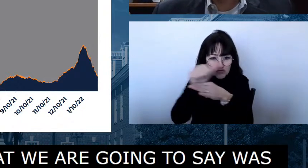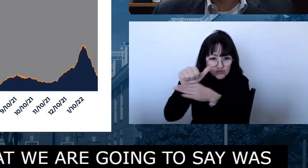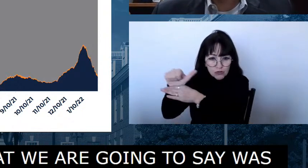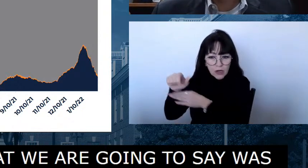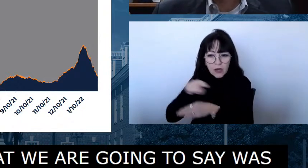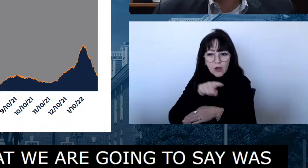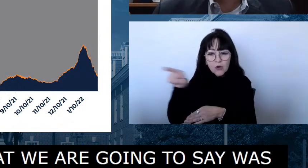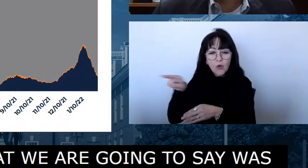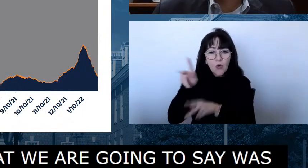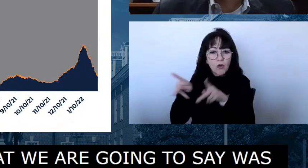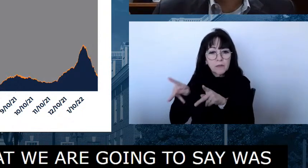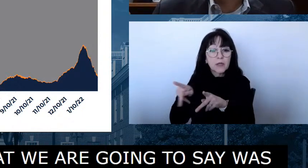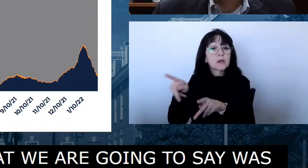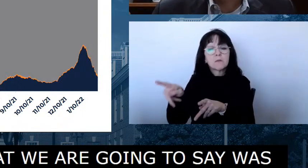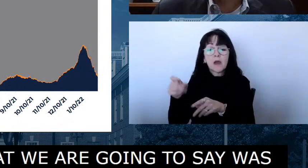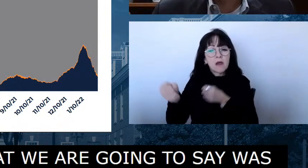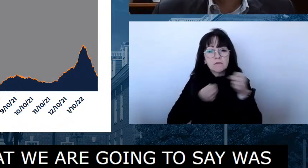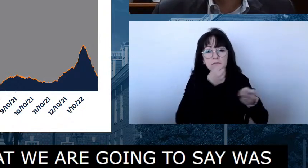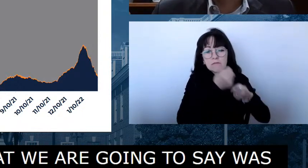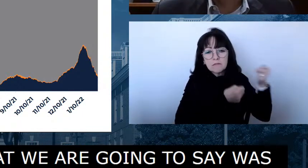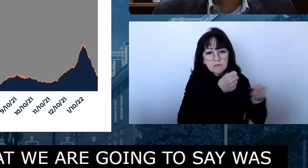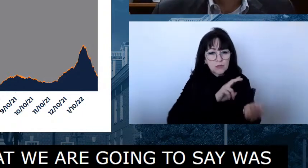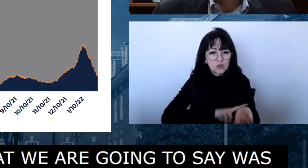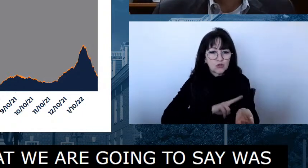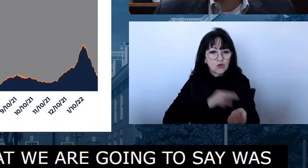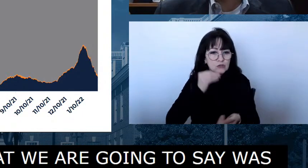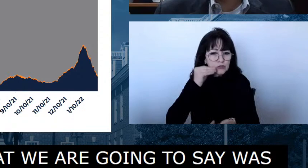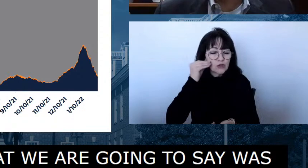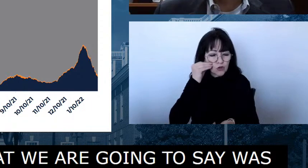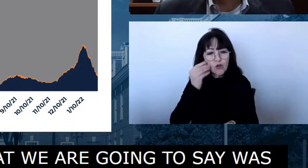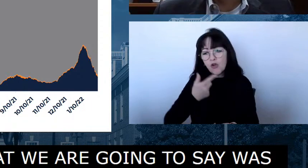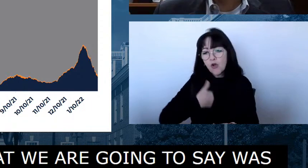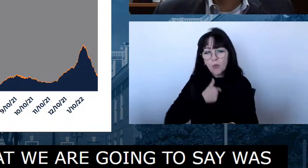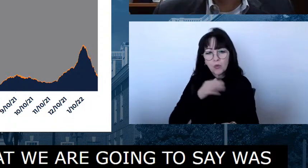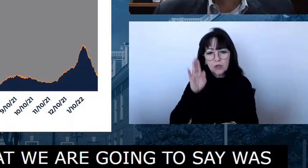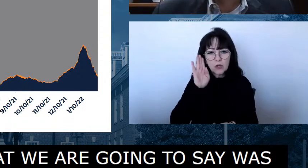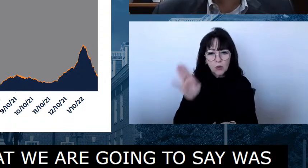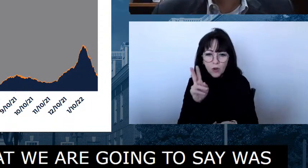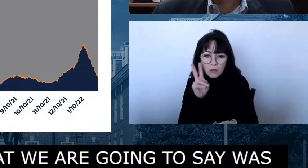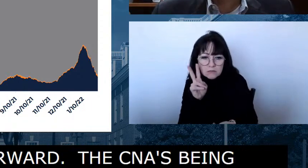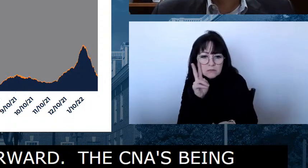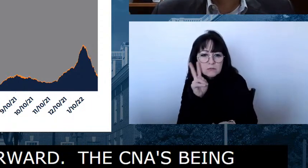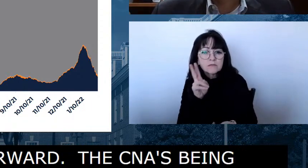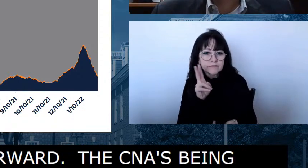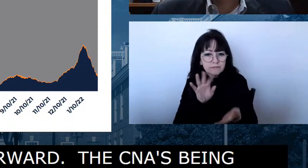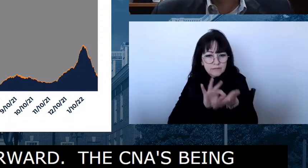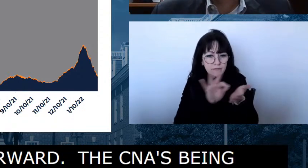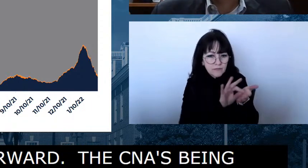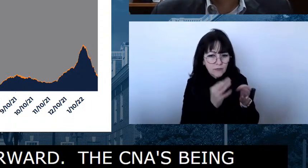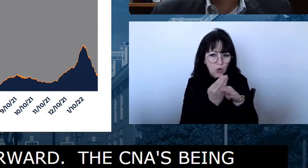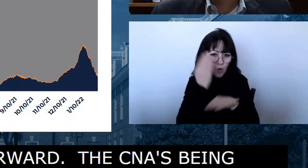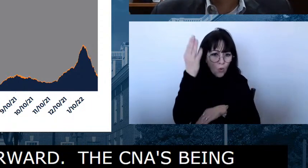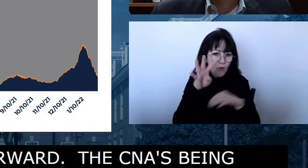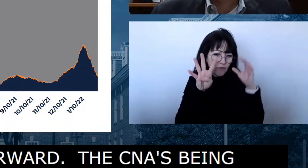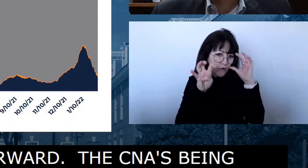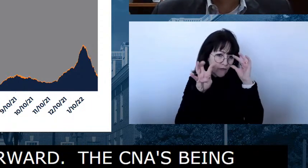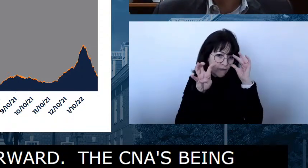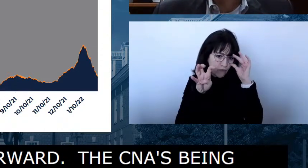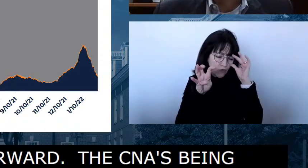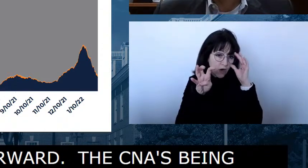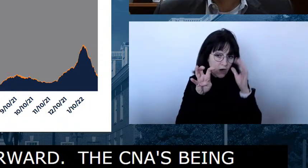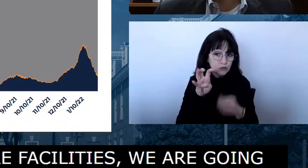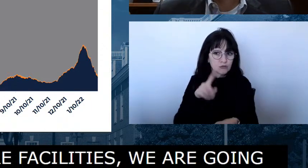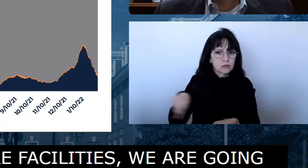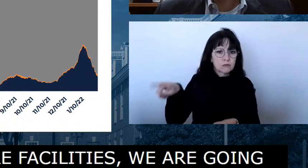We're going to look at that mission with a little bit more of a fine-tooth comb. All in all, we have over 400 Guard members on orders right